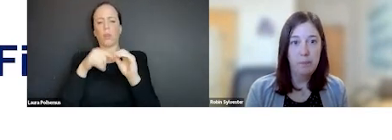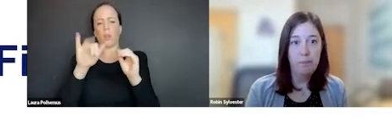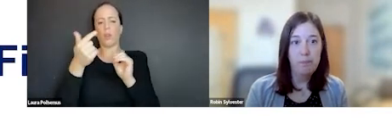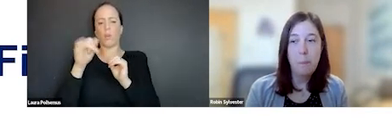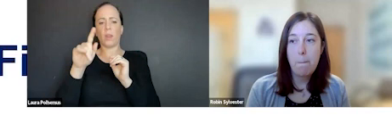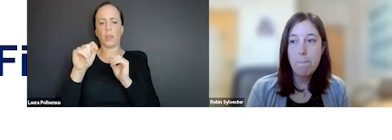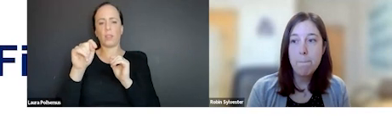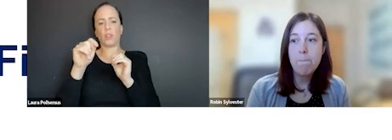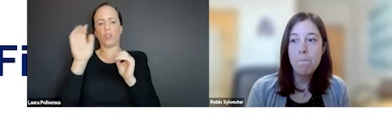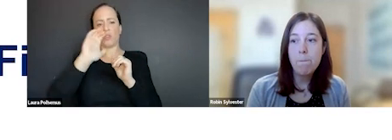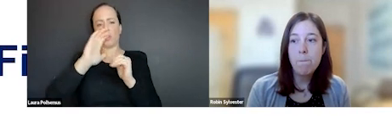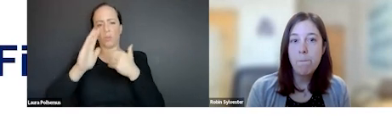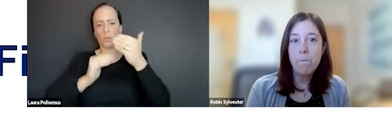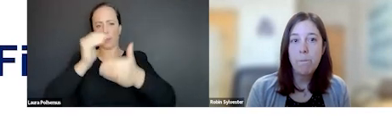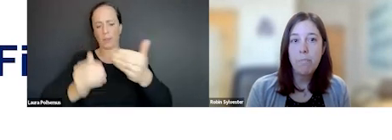process.